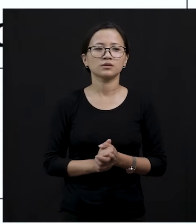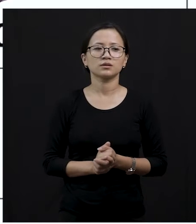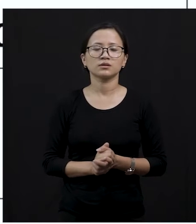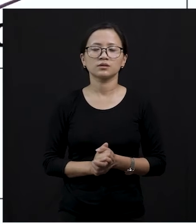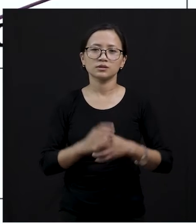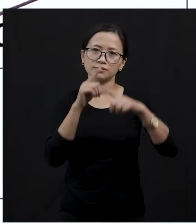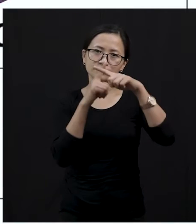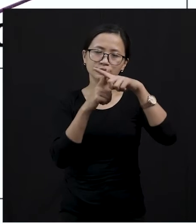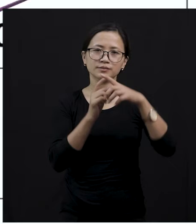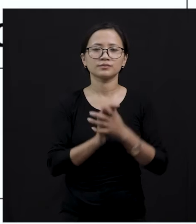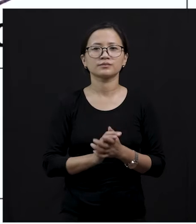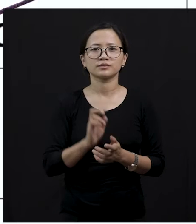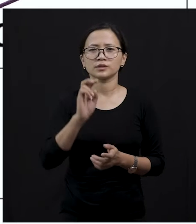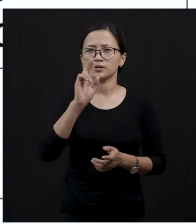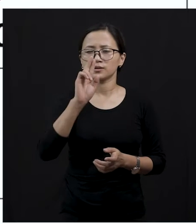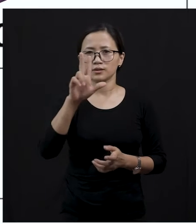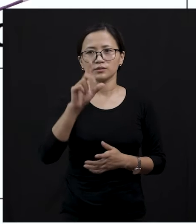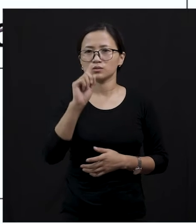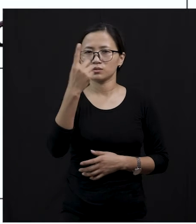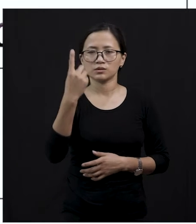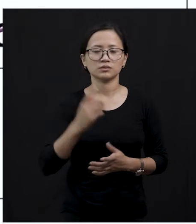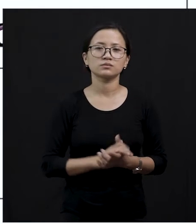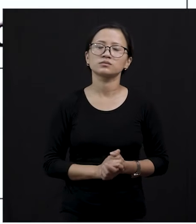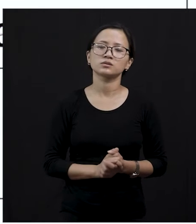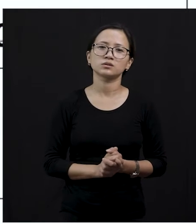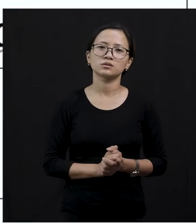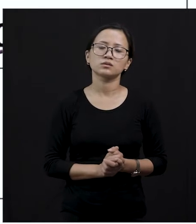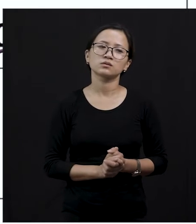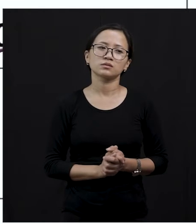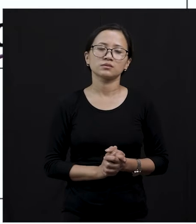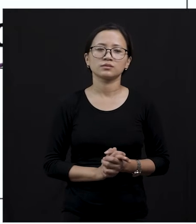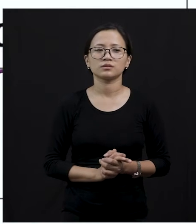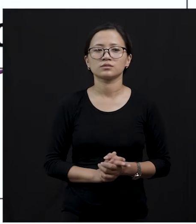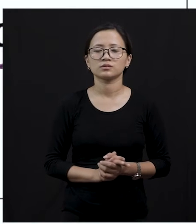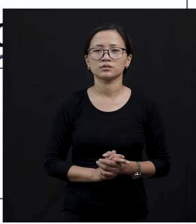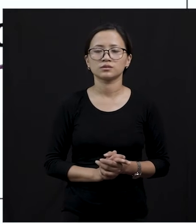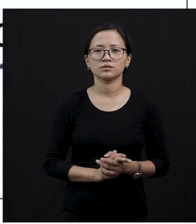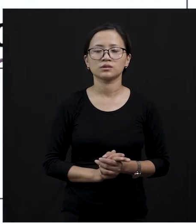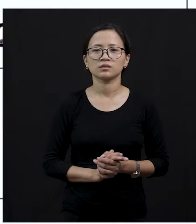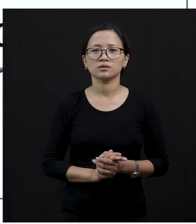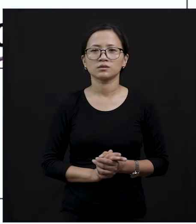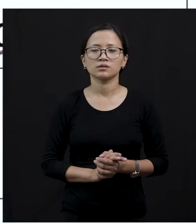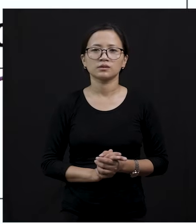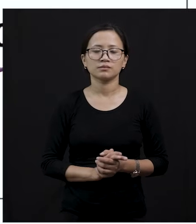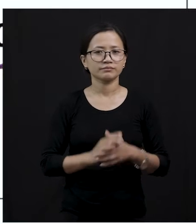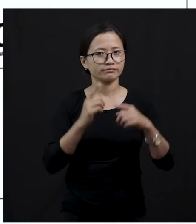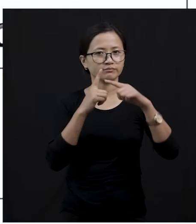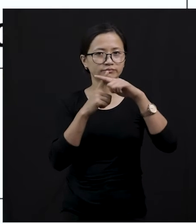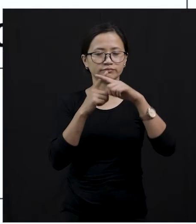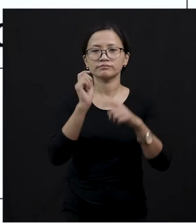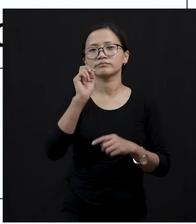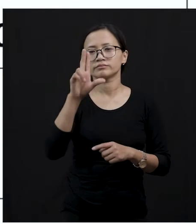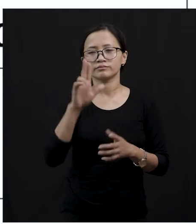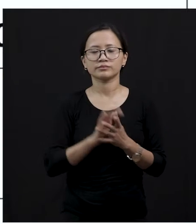30 plus 8 ones. You have only one eight. So we are writing it as plus 8.